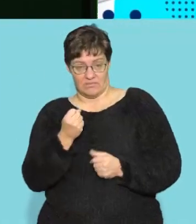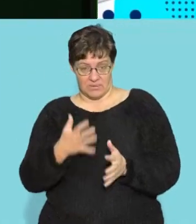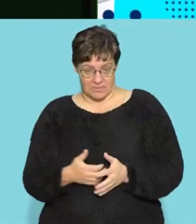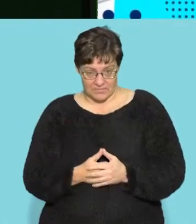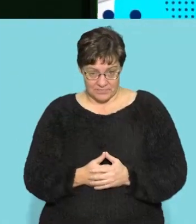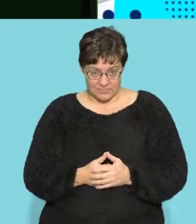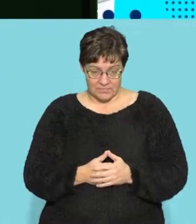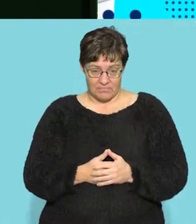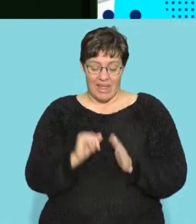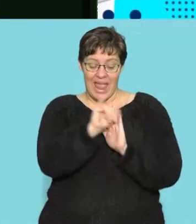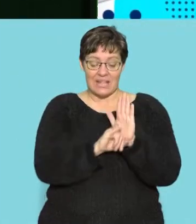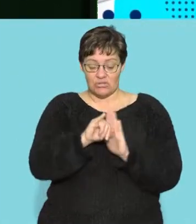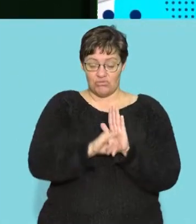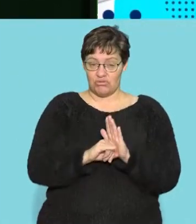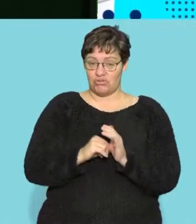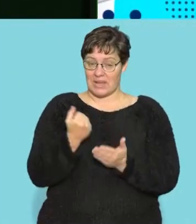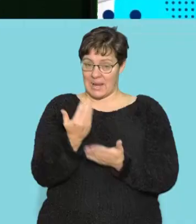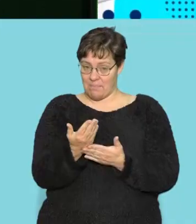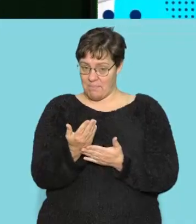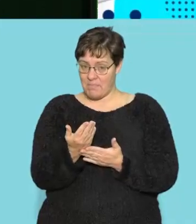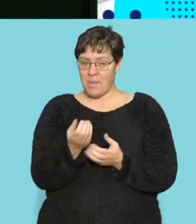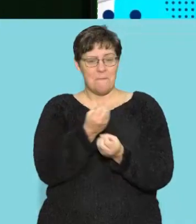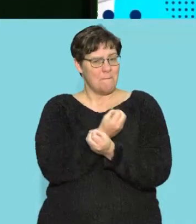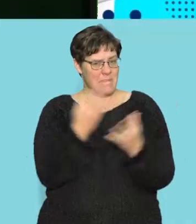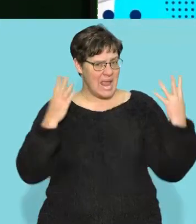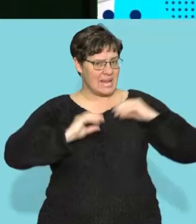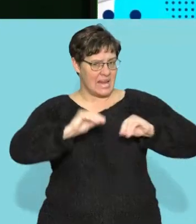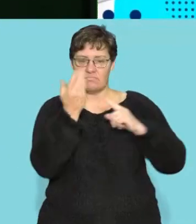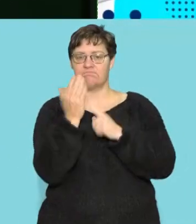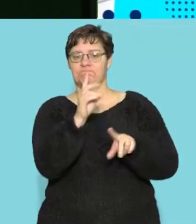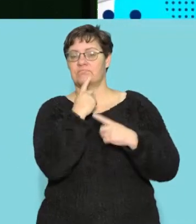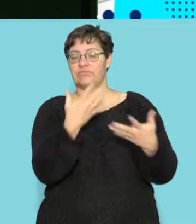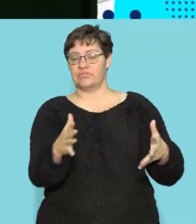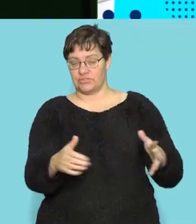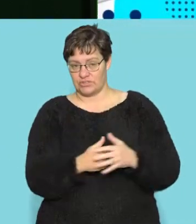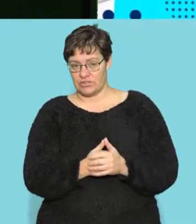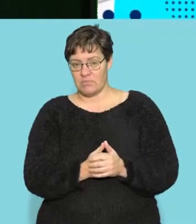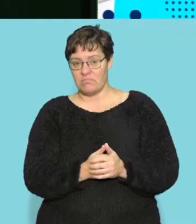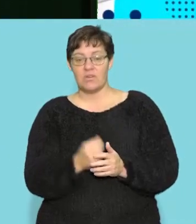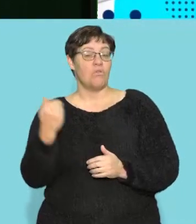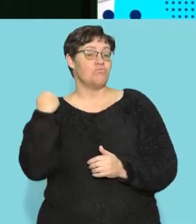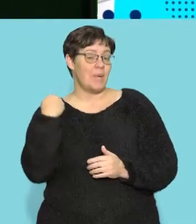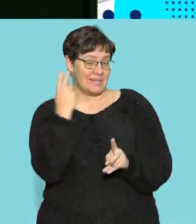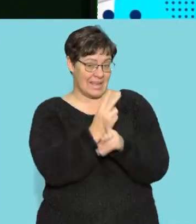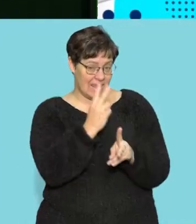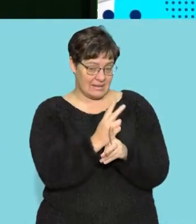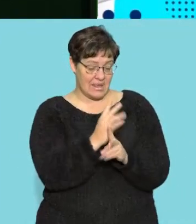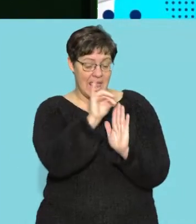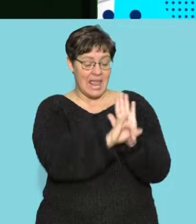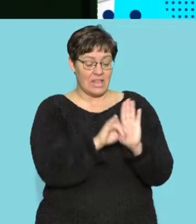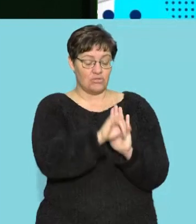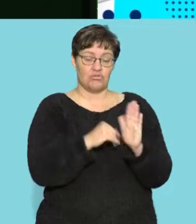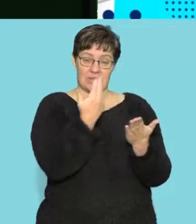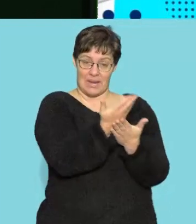receivables. Insurance claim, we've alluded to this in many of our lessons, but a reminder is beneficial. Once again,